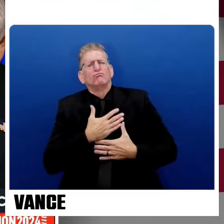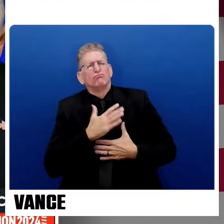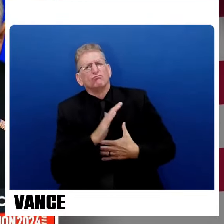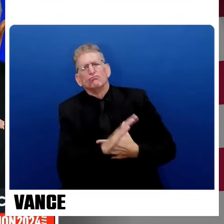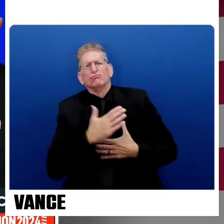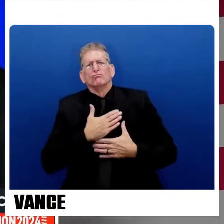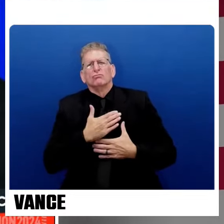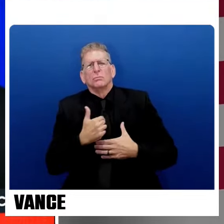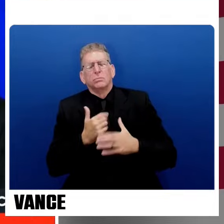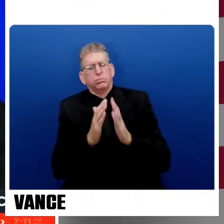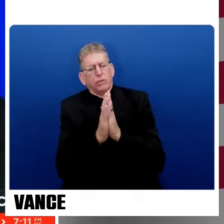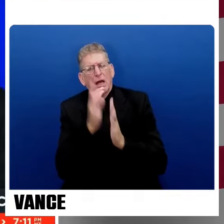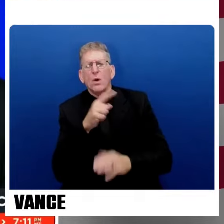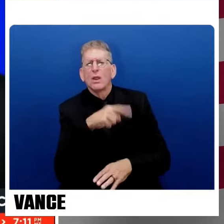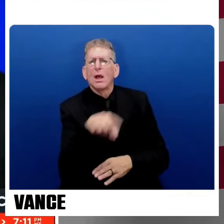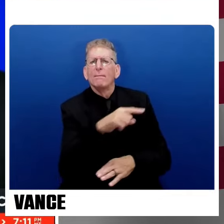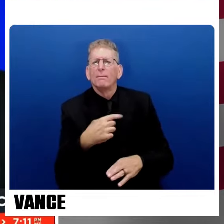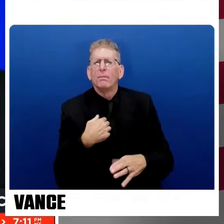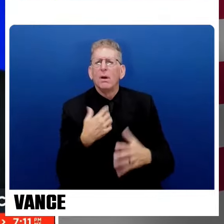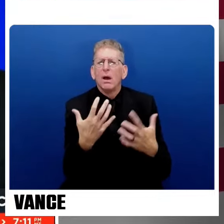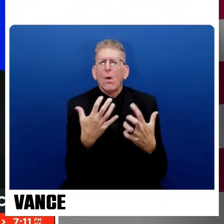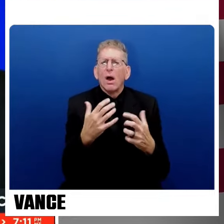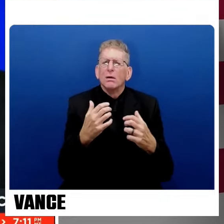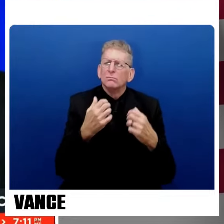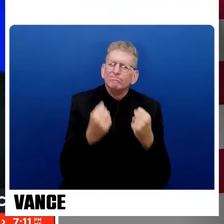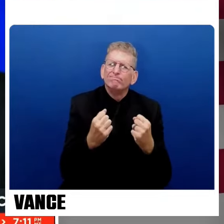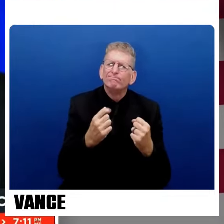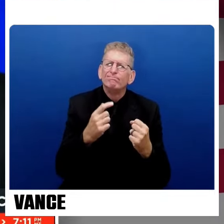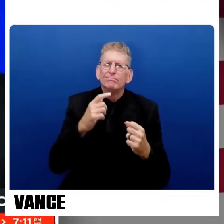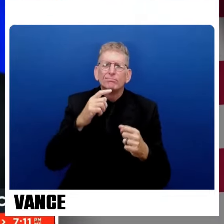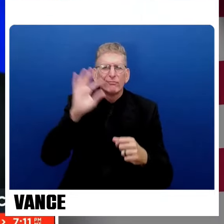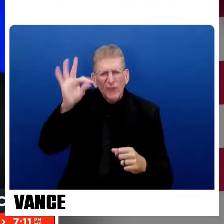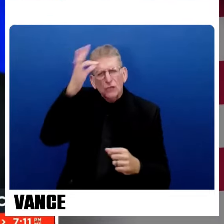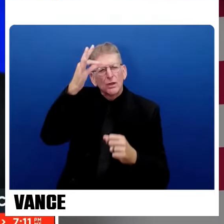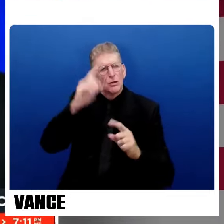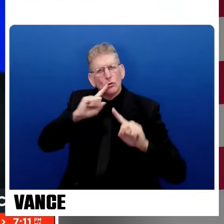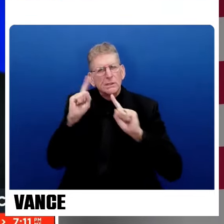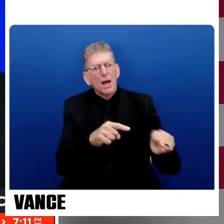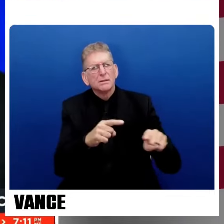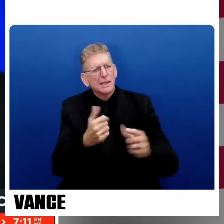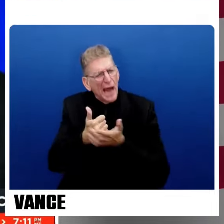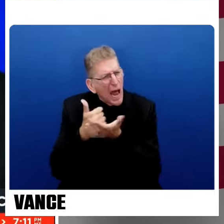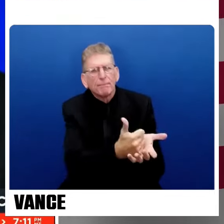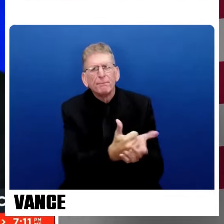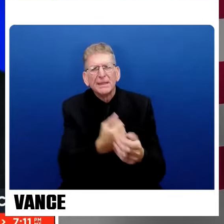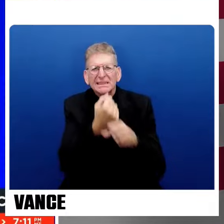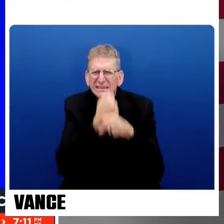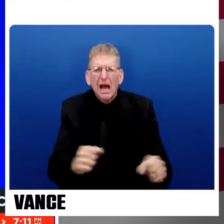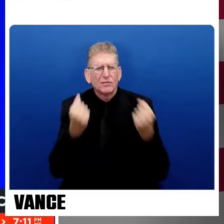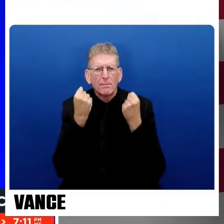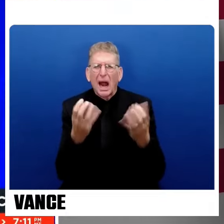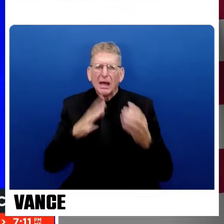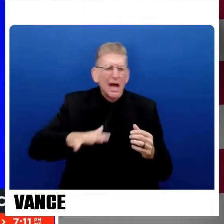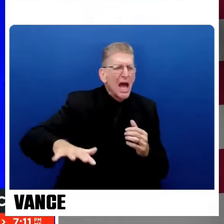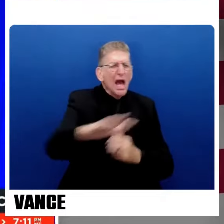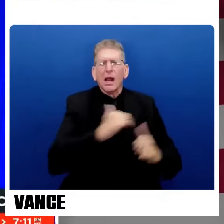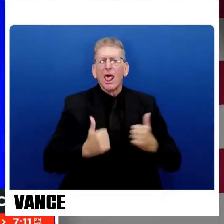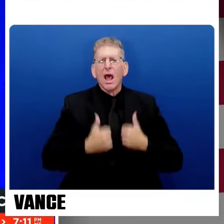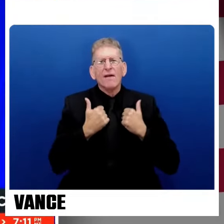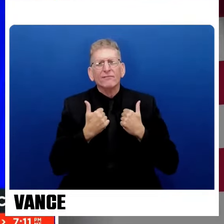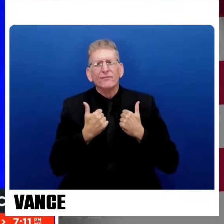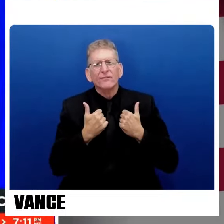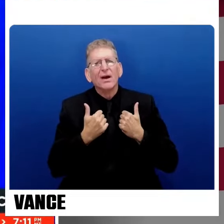federal response as we can get to save as many lives as possible, and then of course afterwards to help the people in those communities rebuild. I mean, these are communities that I love.